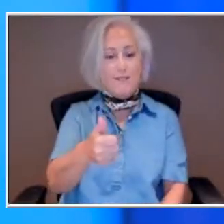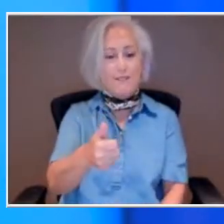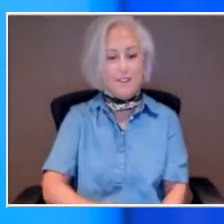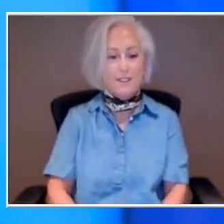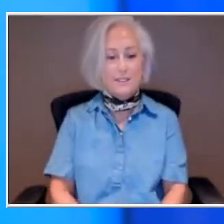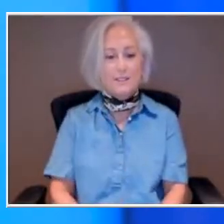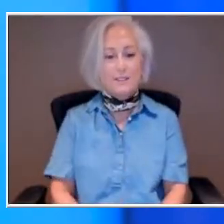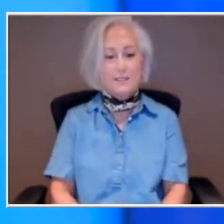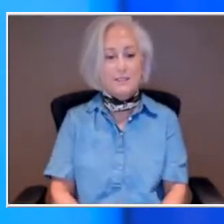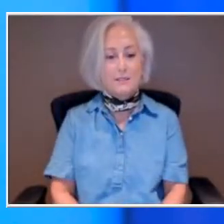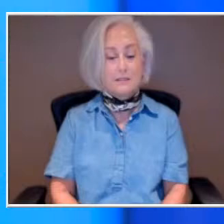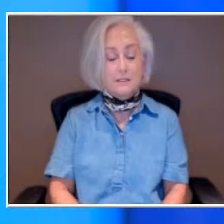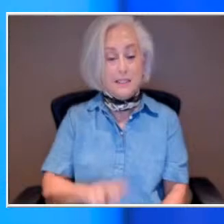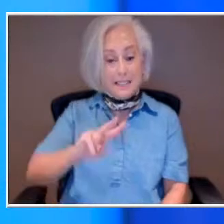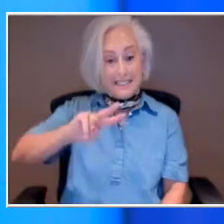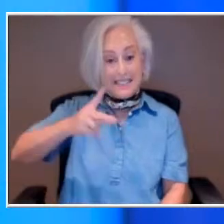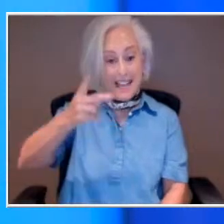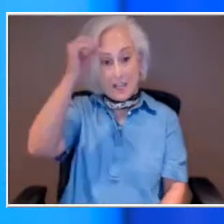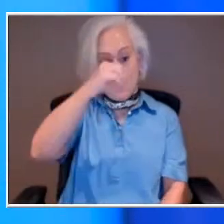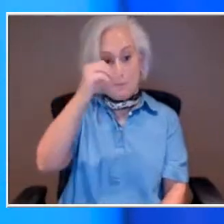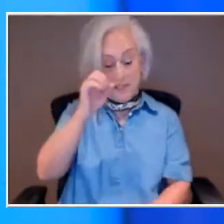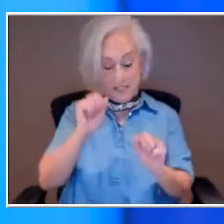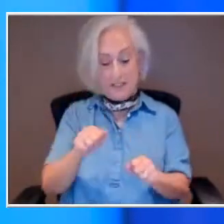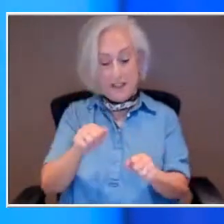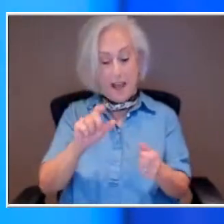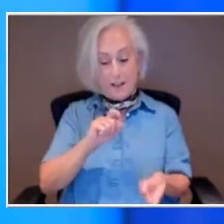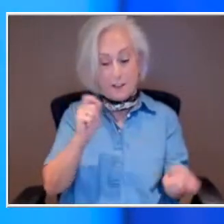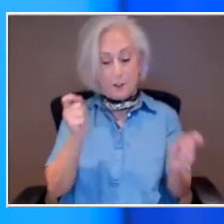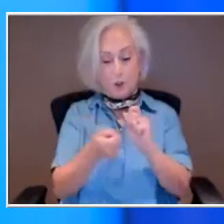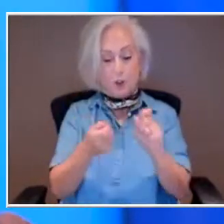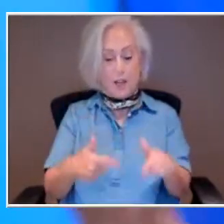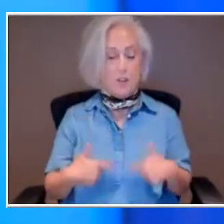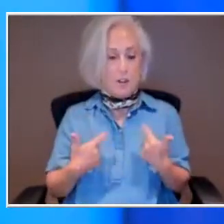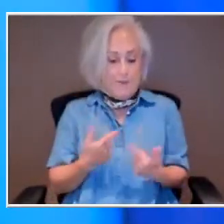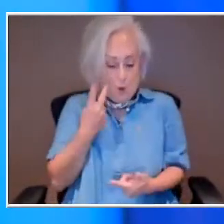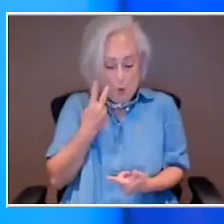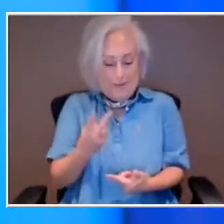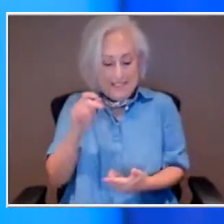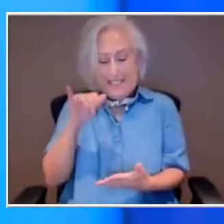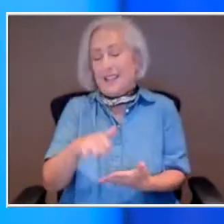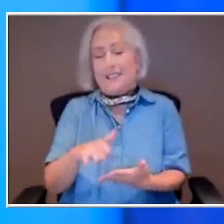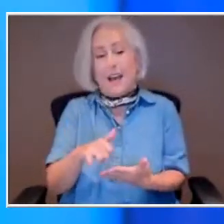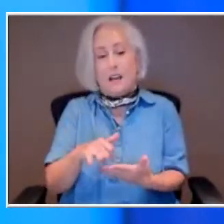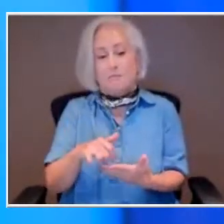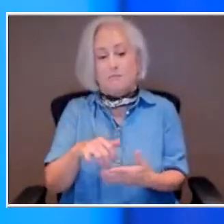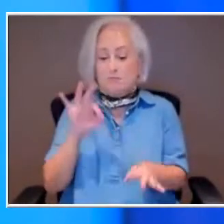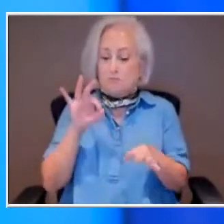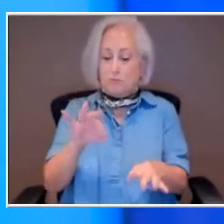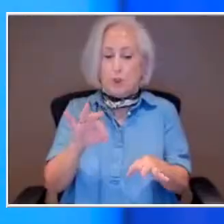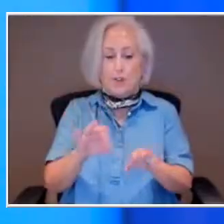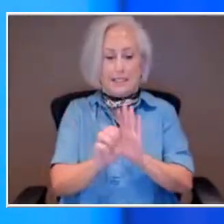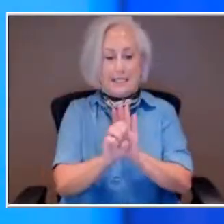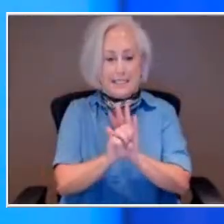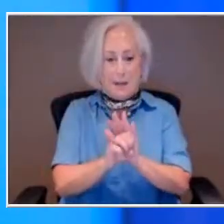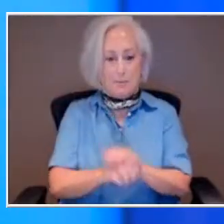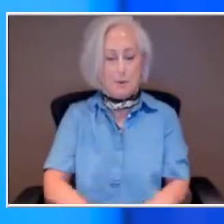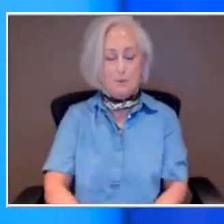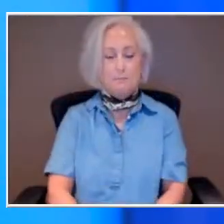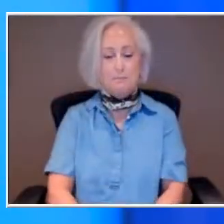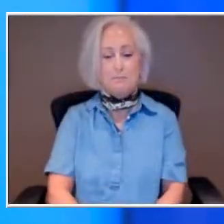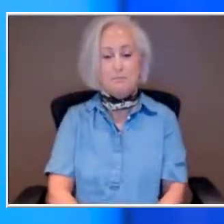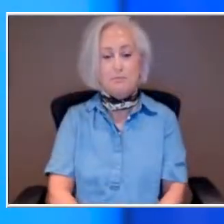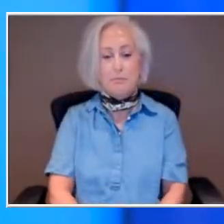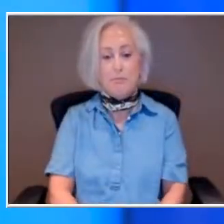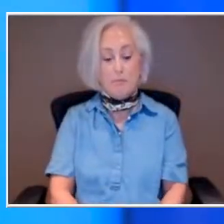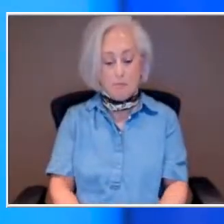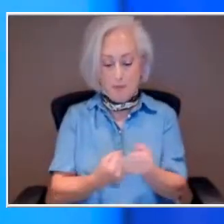Second opinions can change lives. We've seen that. This is a perfect example of Ashley's story today, but advocate for